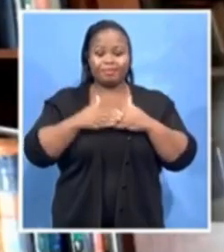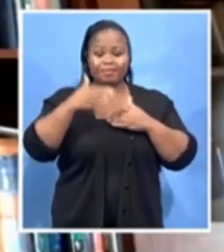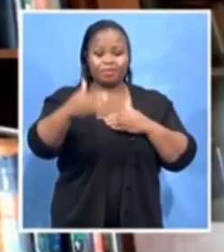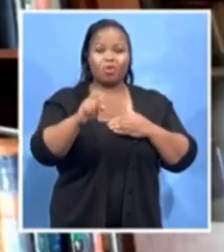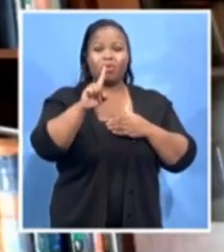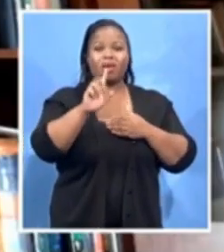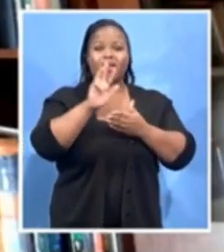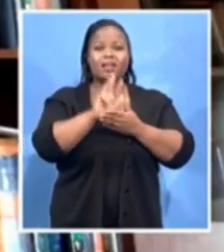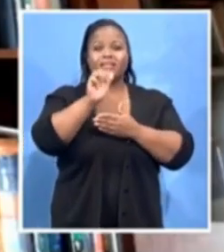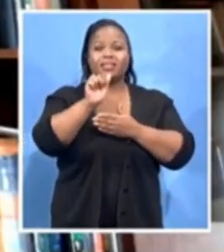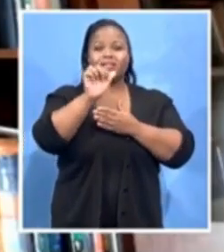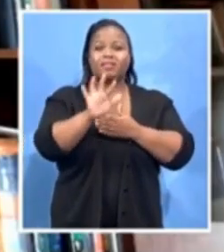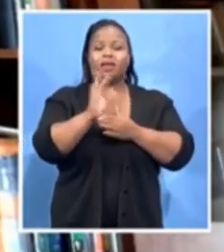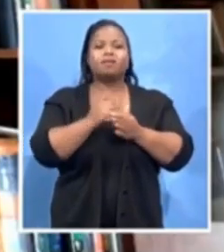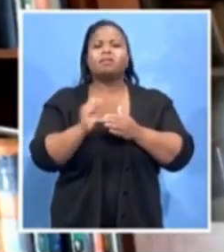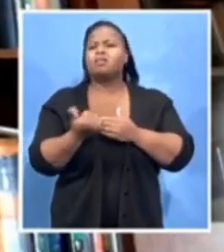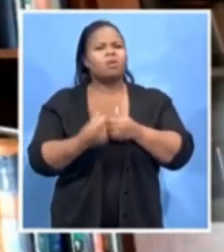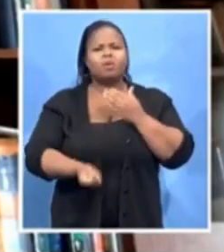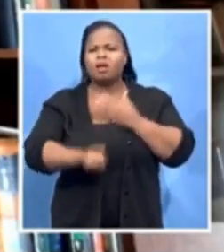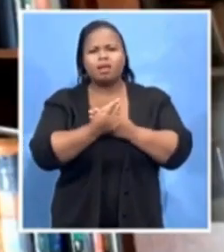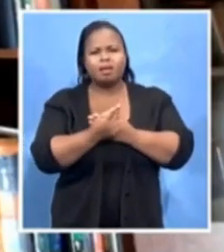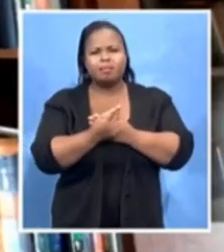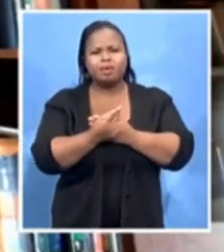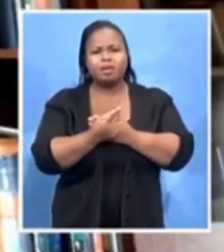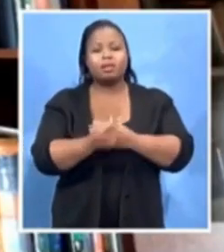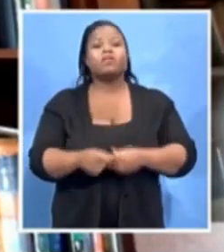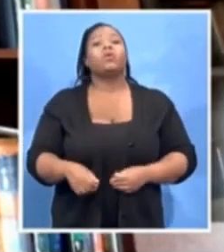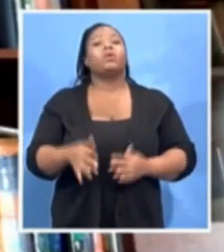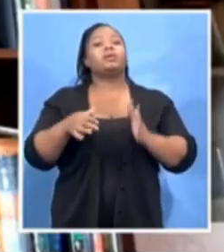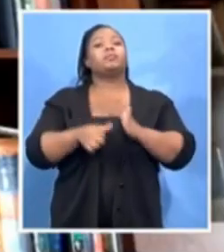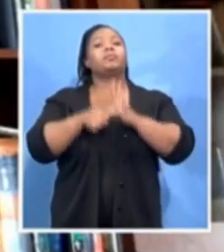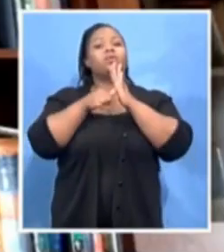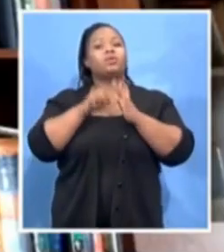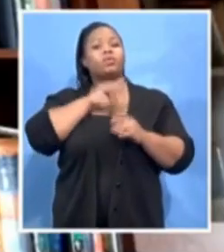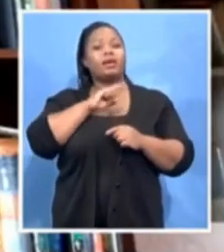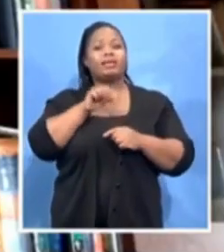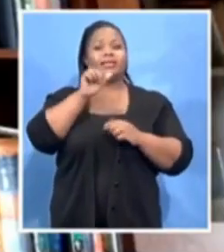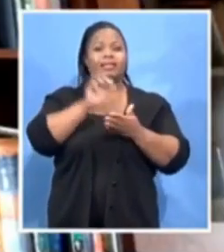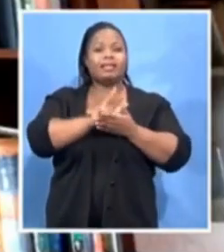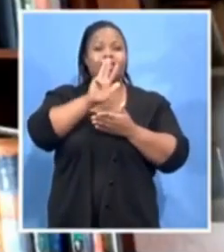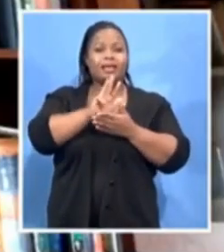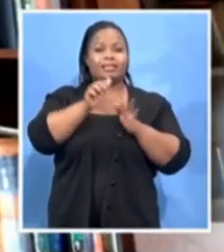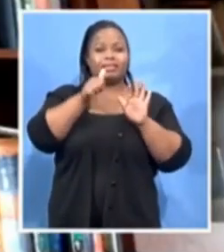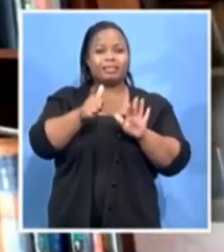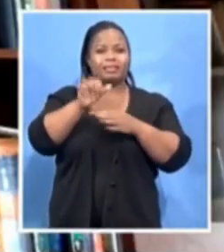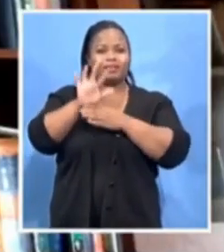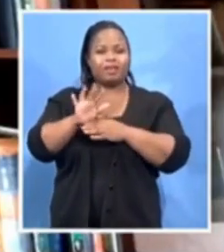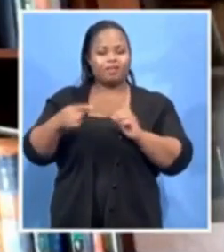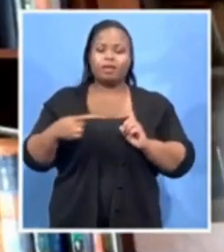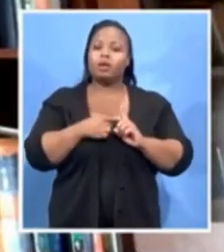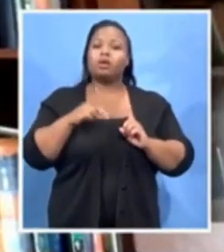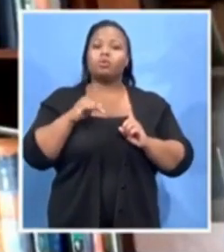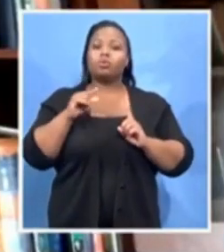1965 is a marker year because in 1965, Kwame Nkrumah convenes a meeting